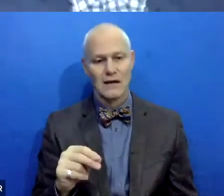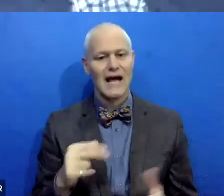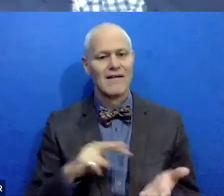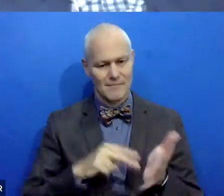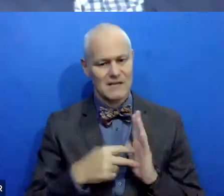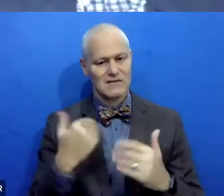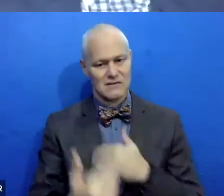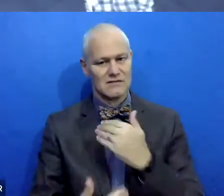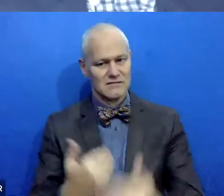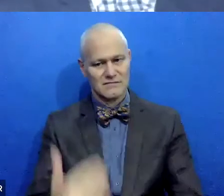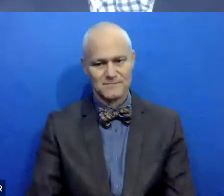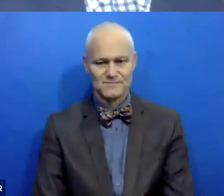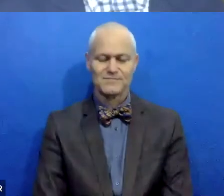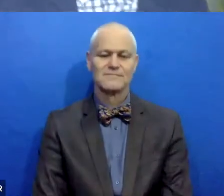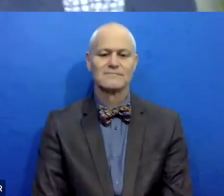Thank you.